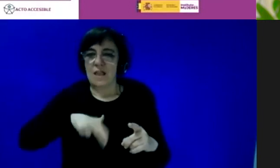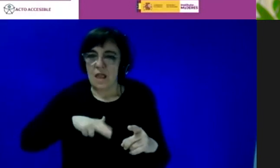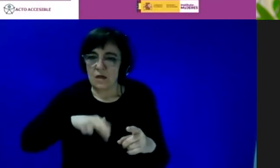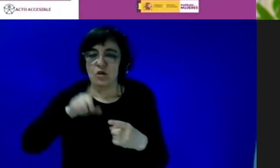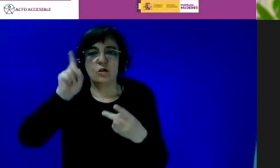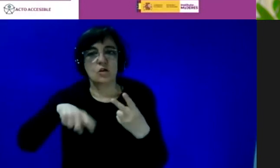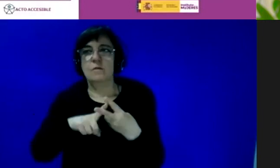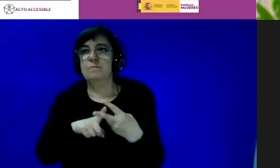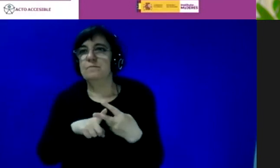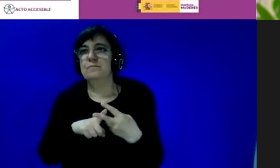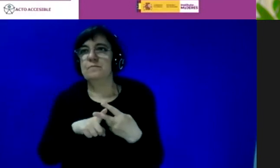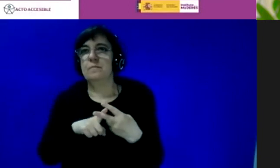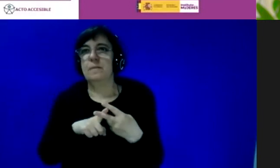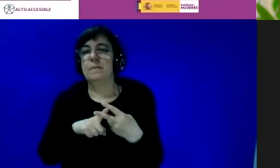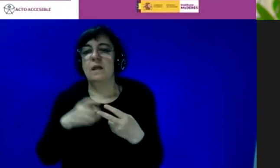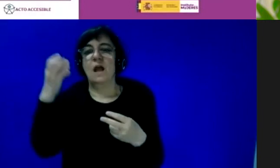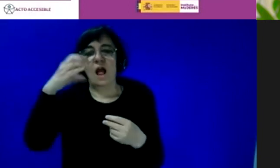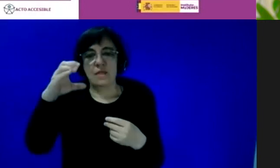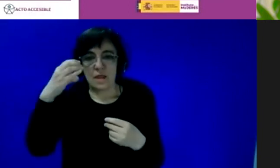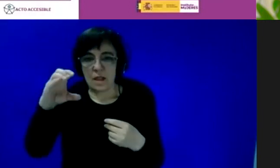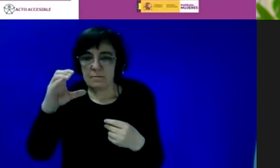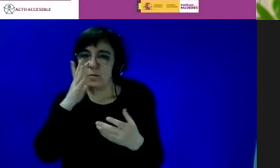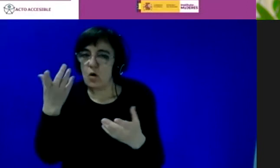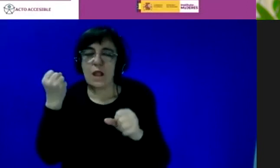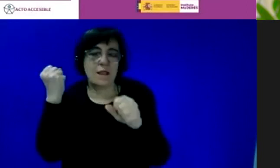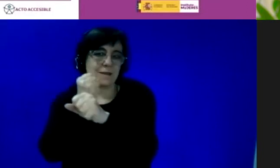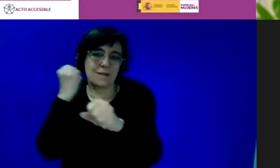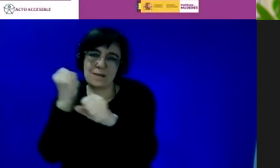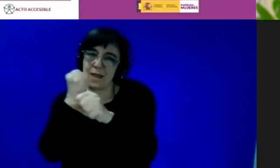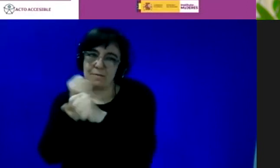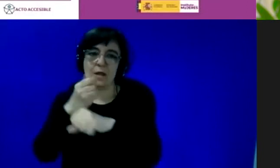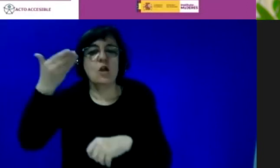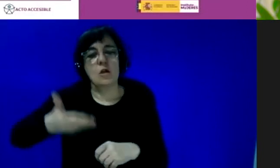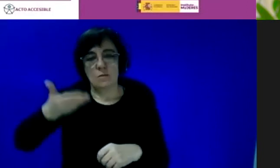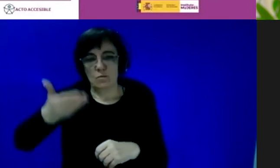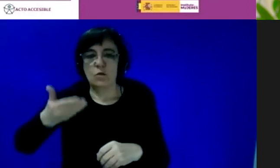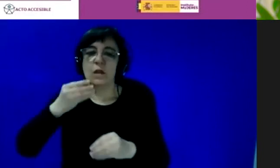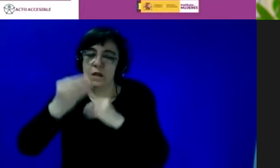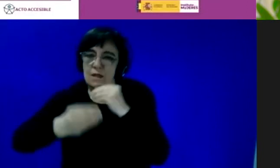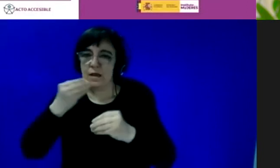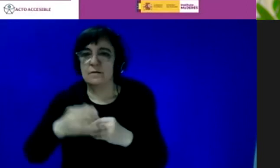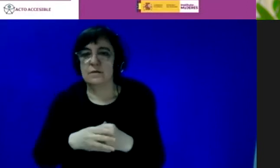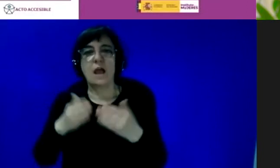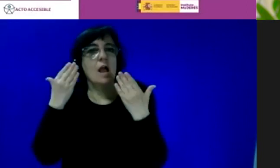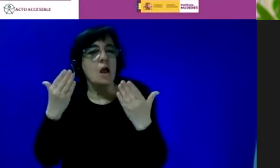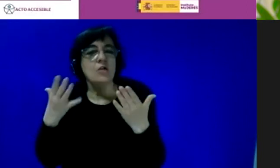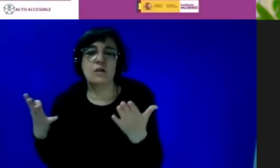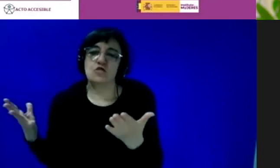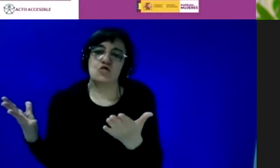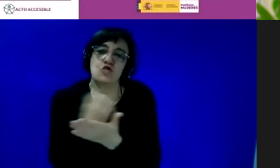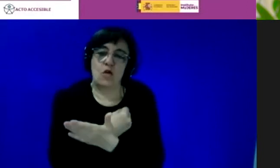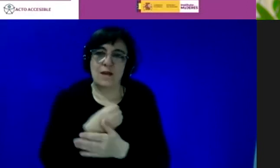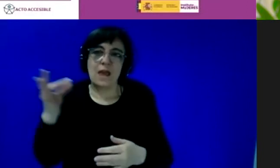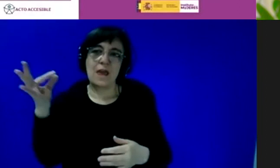Forum, the Latvian Disability Forum, and CERMI for the very, very important